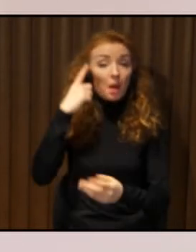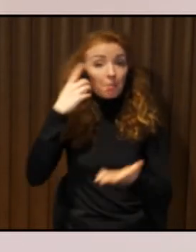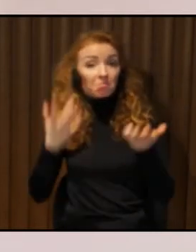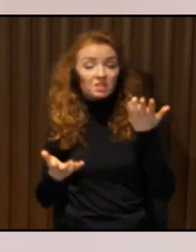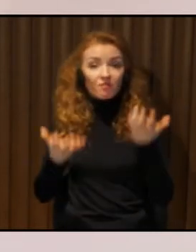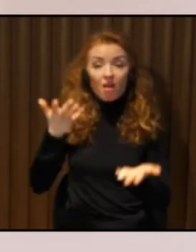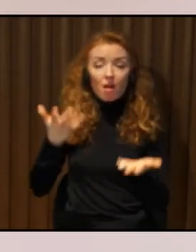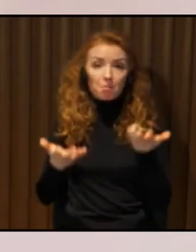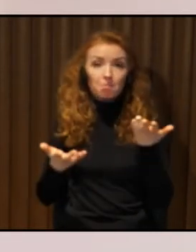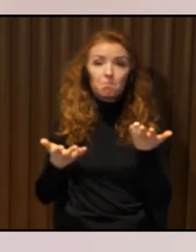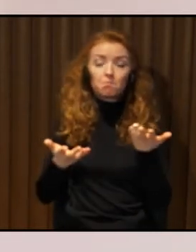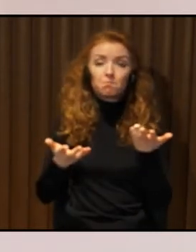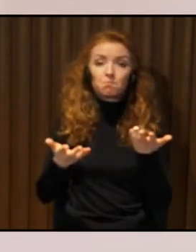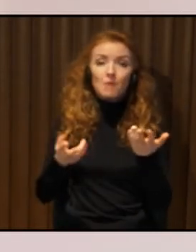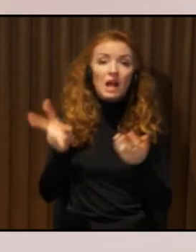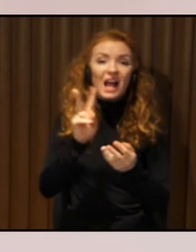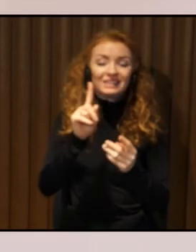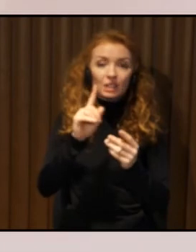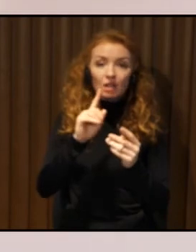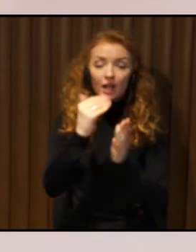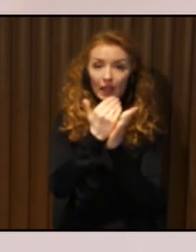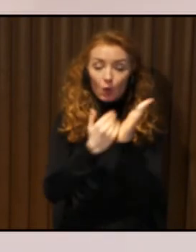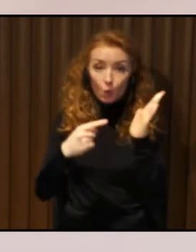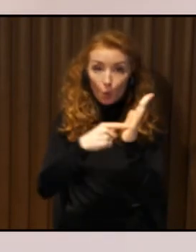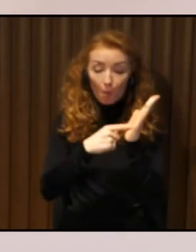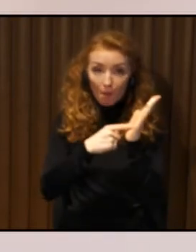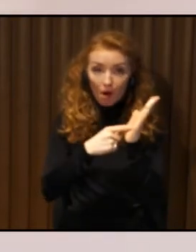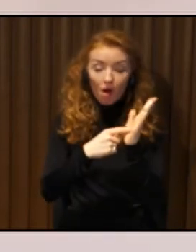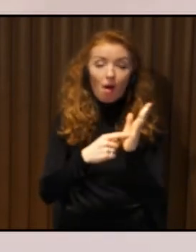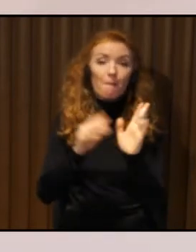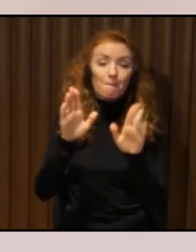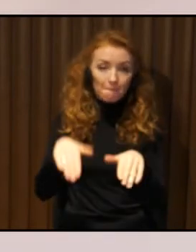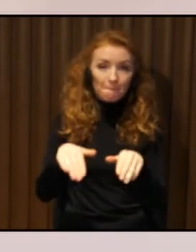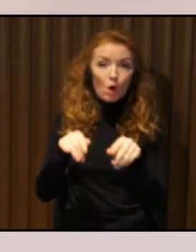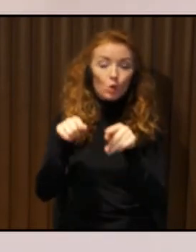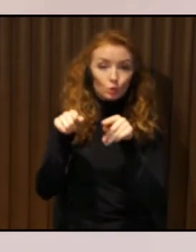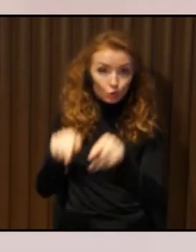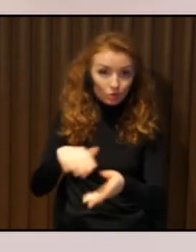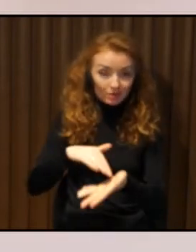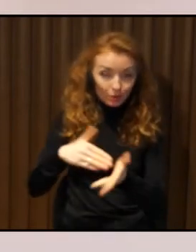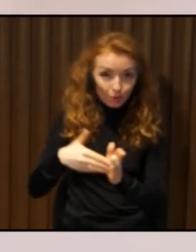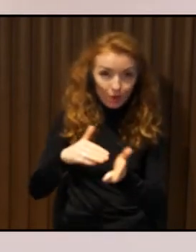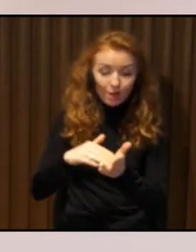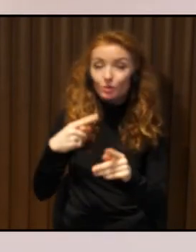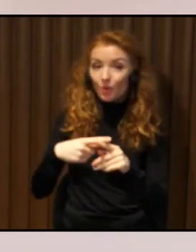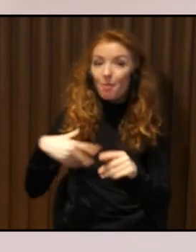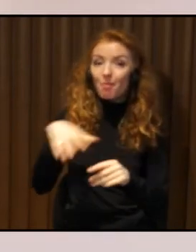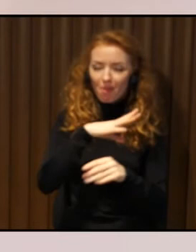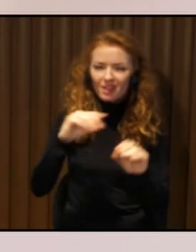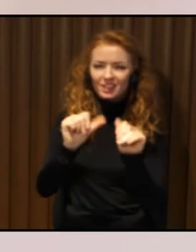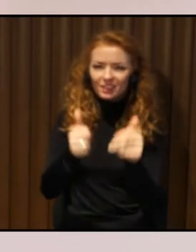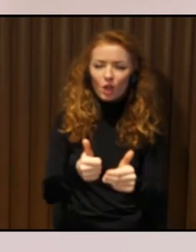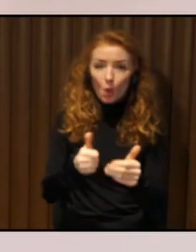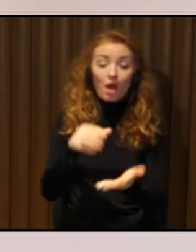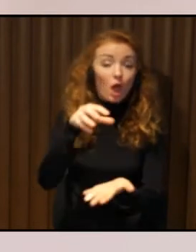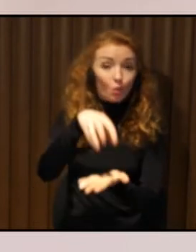the regulations about the subject. We need to pour it all at once, and we need to build the database according